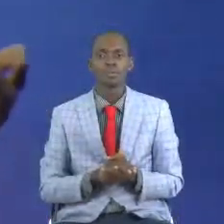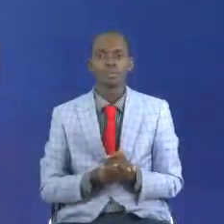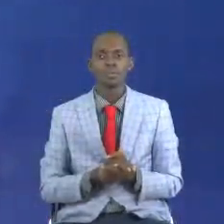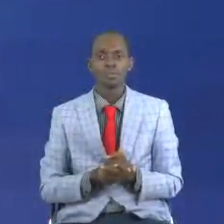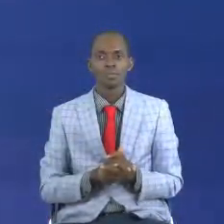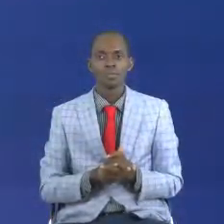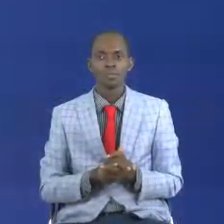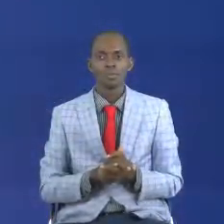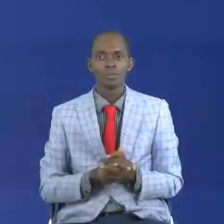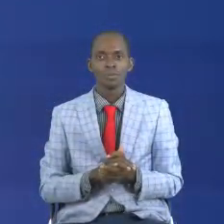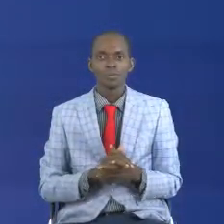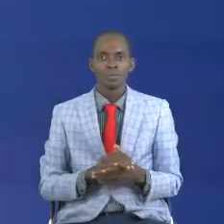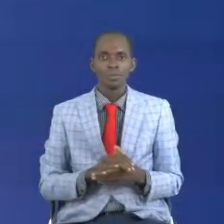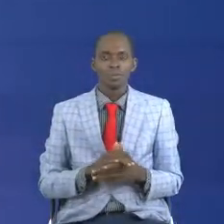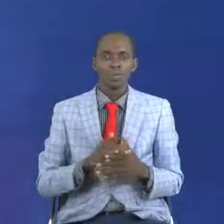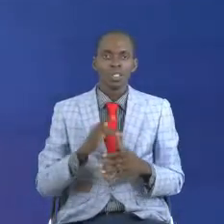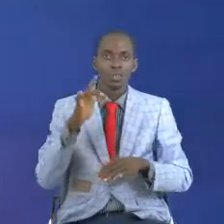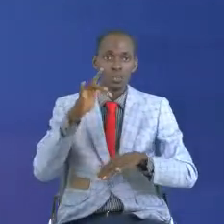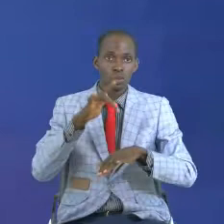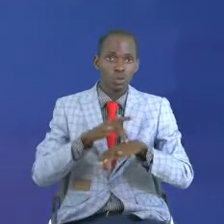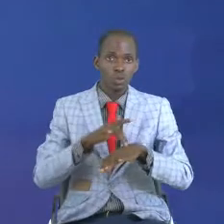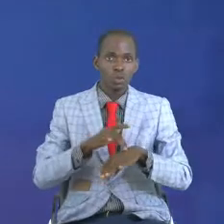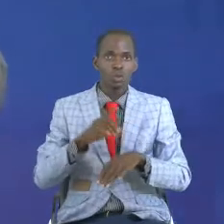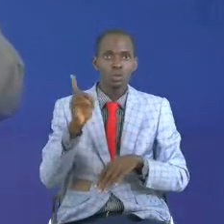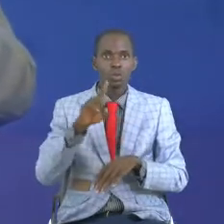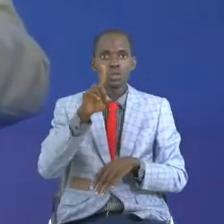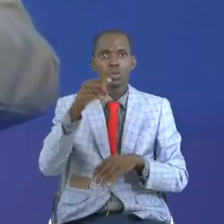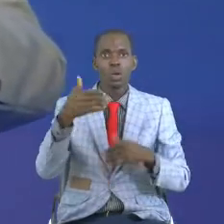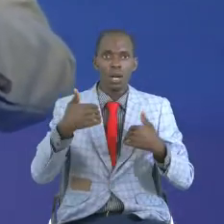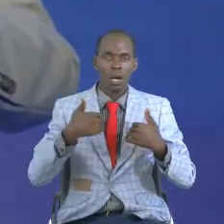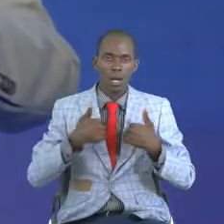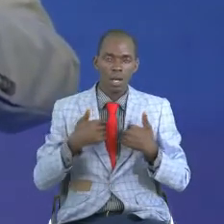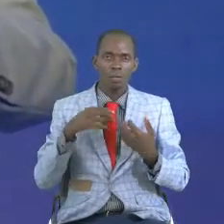Lay your hand where you have the challenge or the problem.